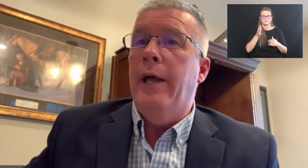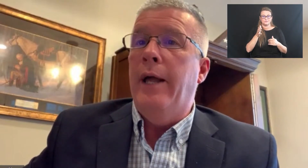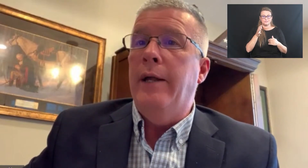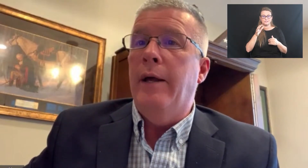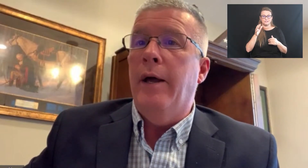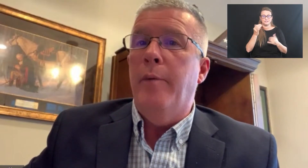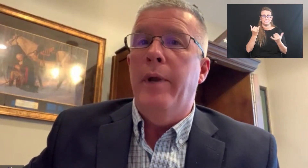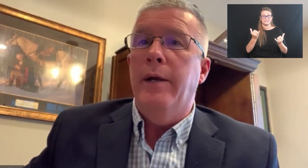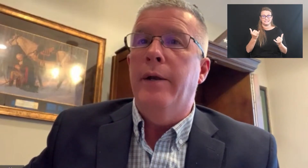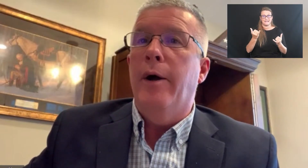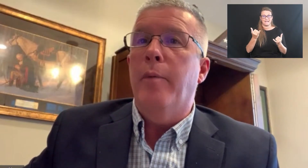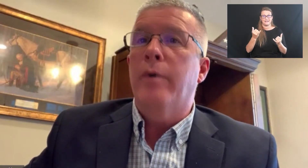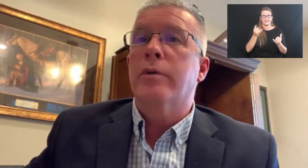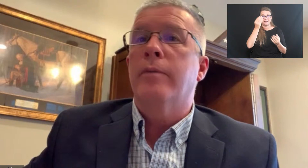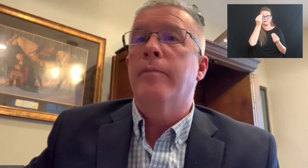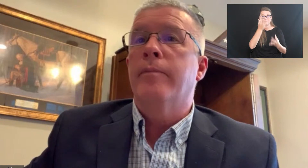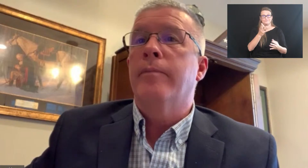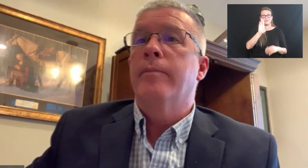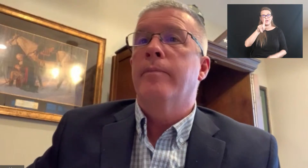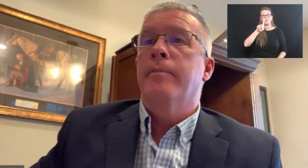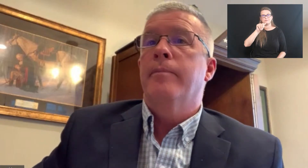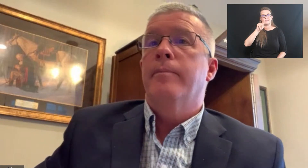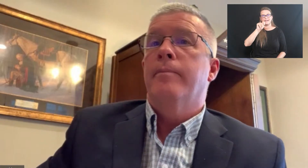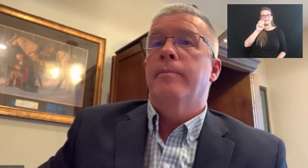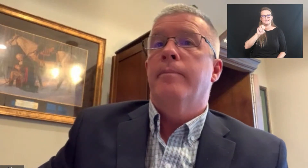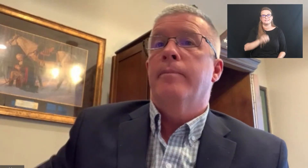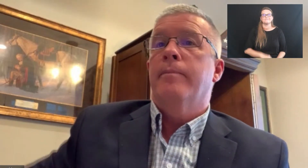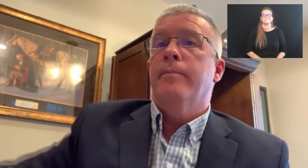later today, updated numbers. All